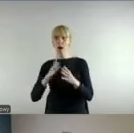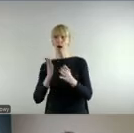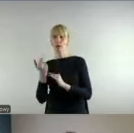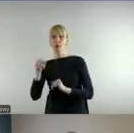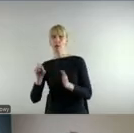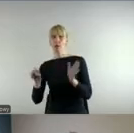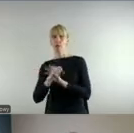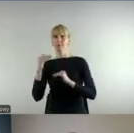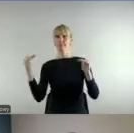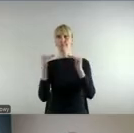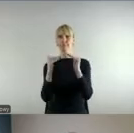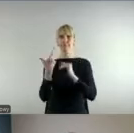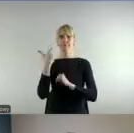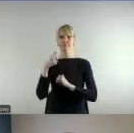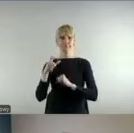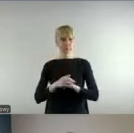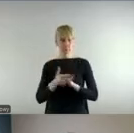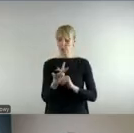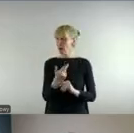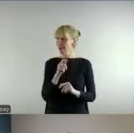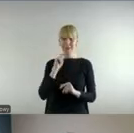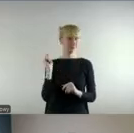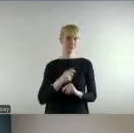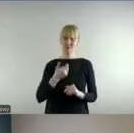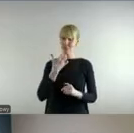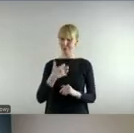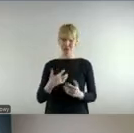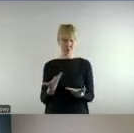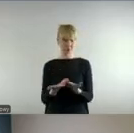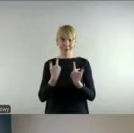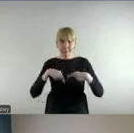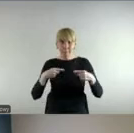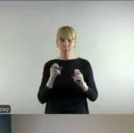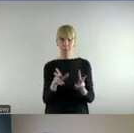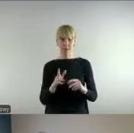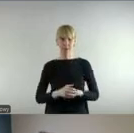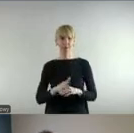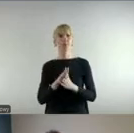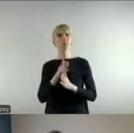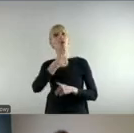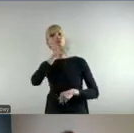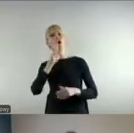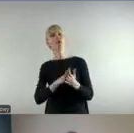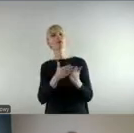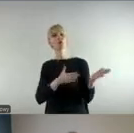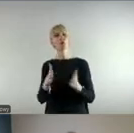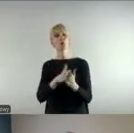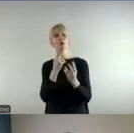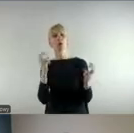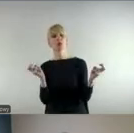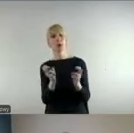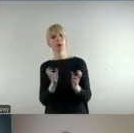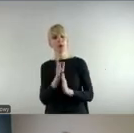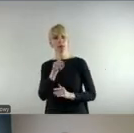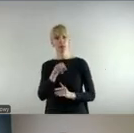rivers, Hønefoss. And the Norwegian Waterways Energy Directorate's models or forecasts for this type of scenario